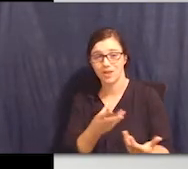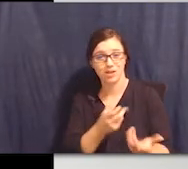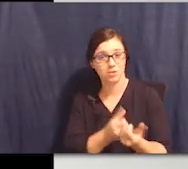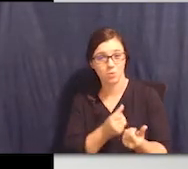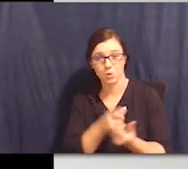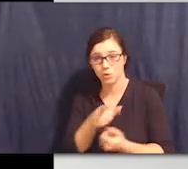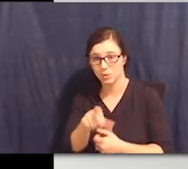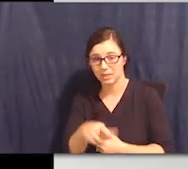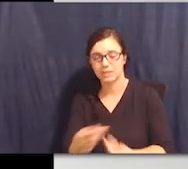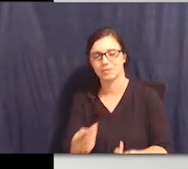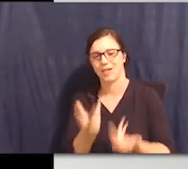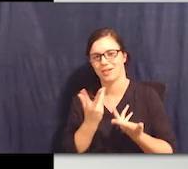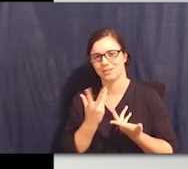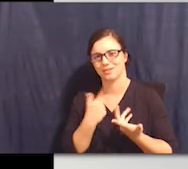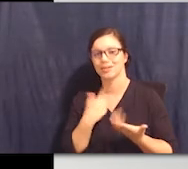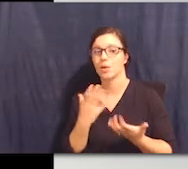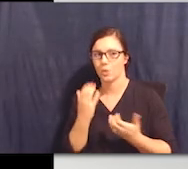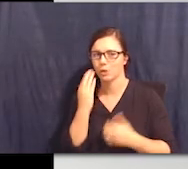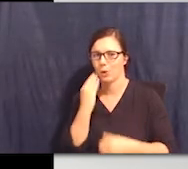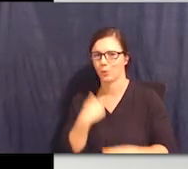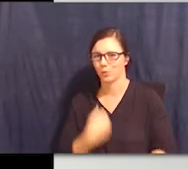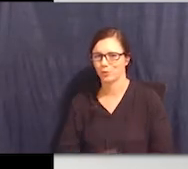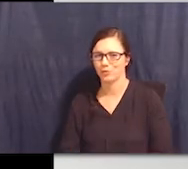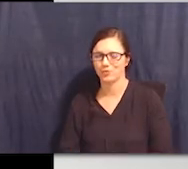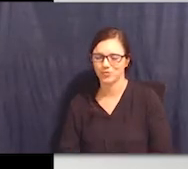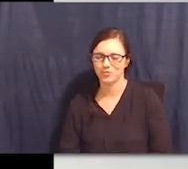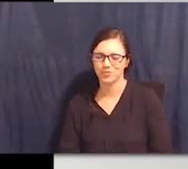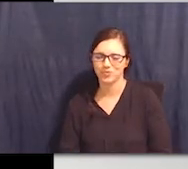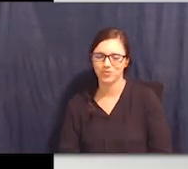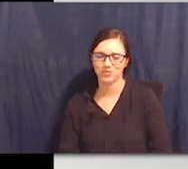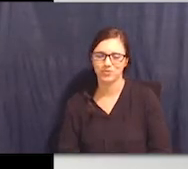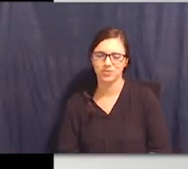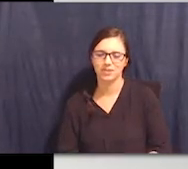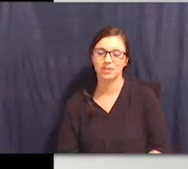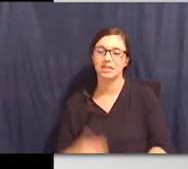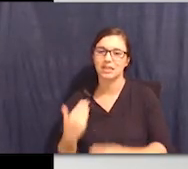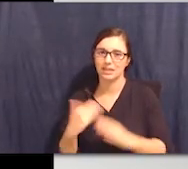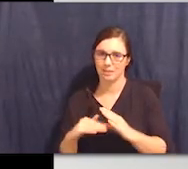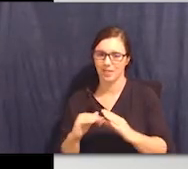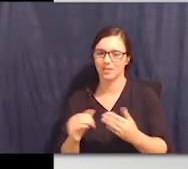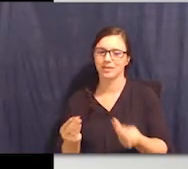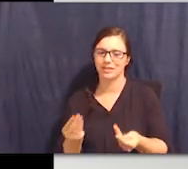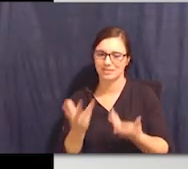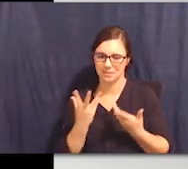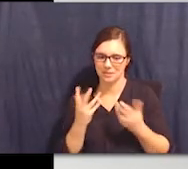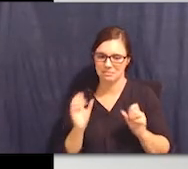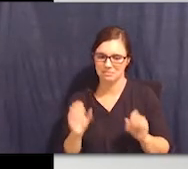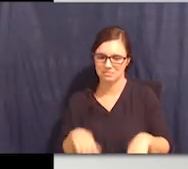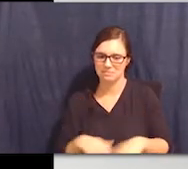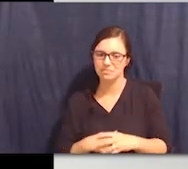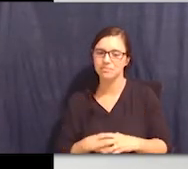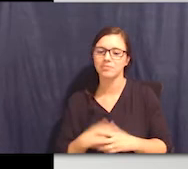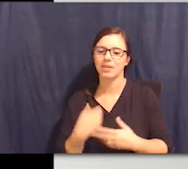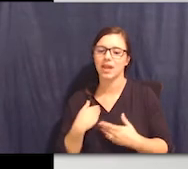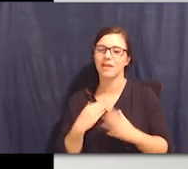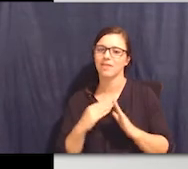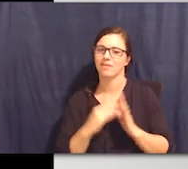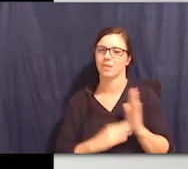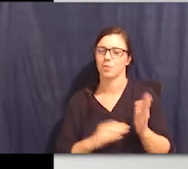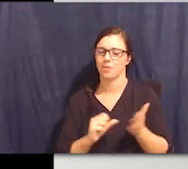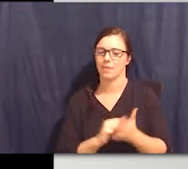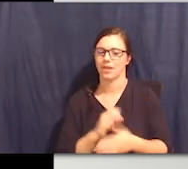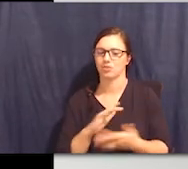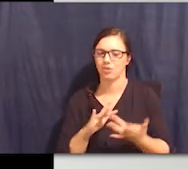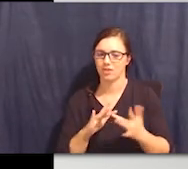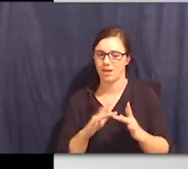support you need, tell us, because I want to hear about it. There's an email that you can tell me about it. There's also a fillable page